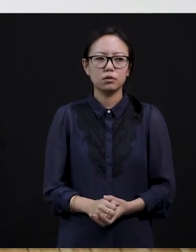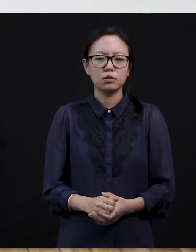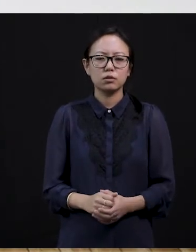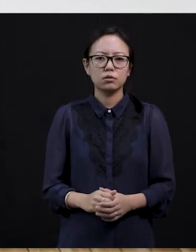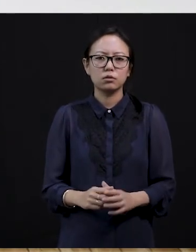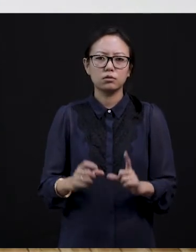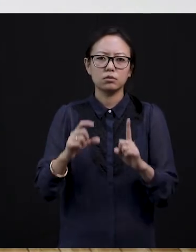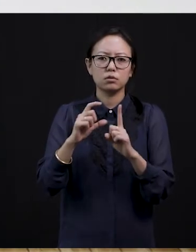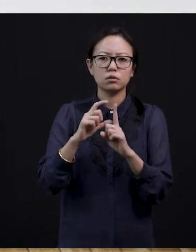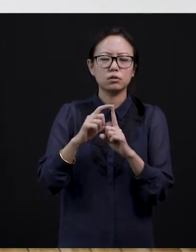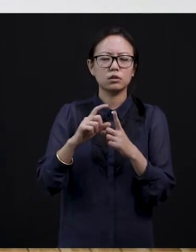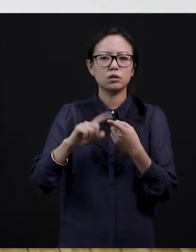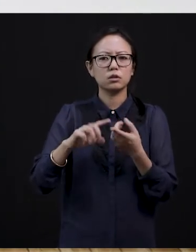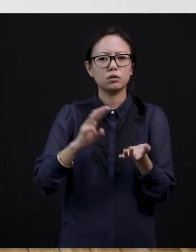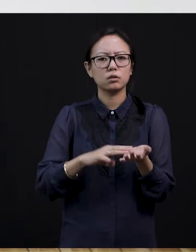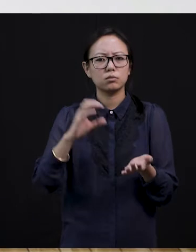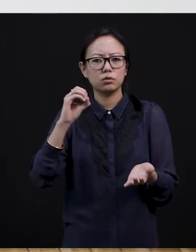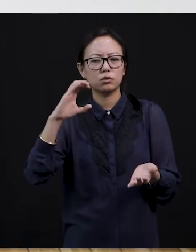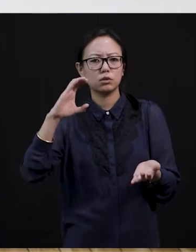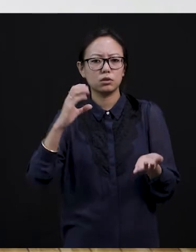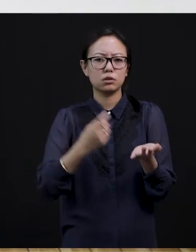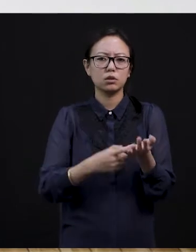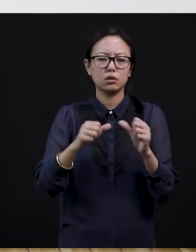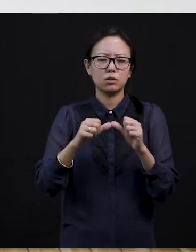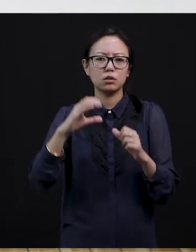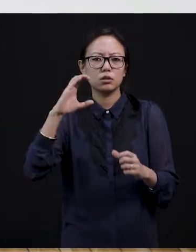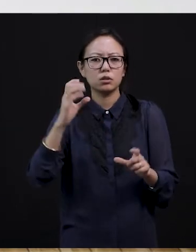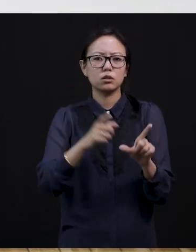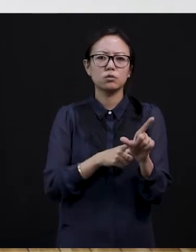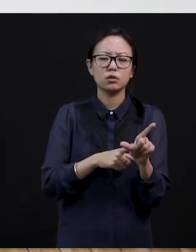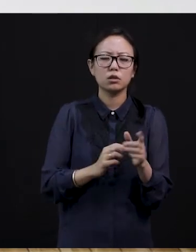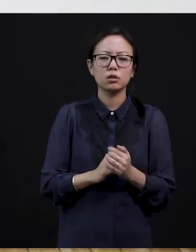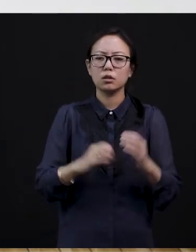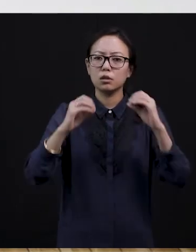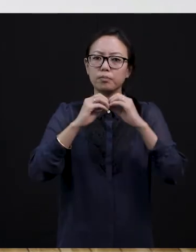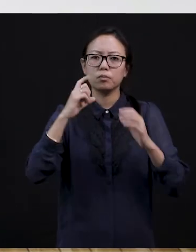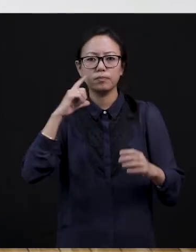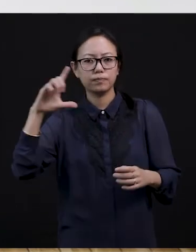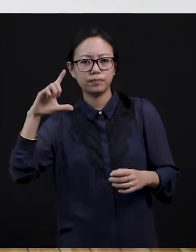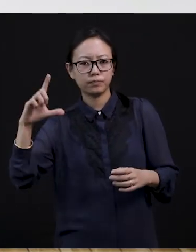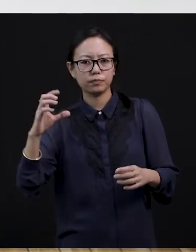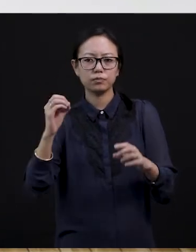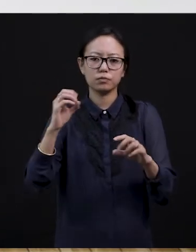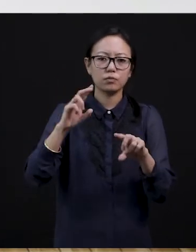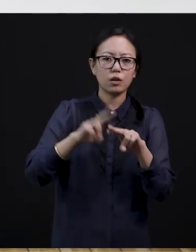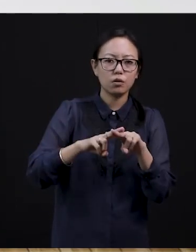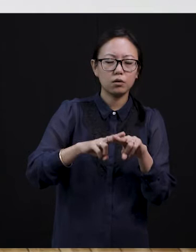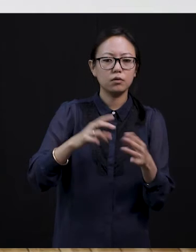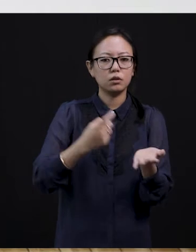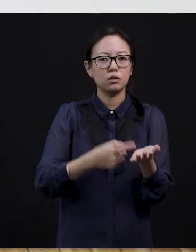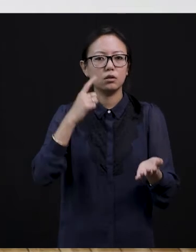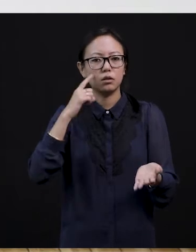democracy, came with Bill of Rights. So this English Bill of Rights was an act that was signed into